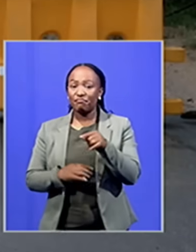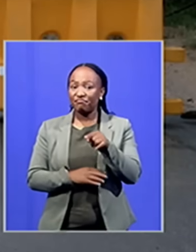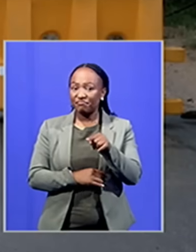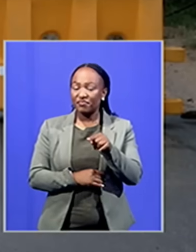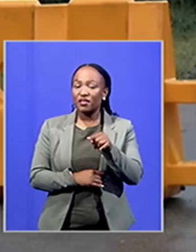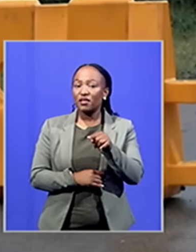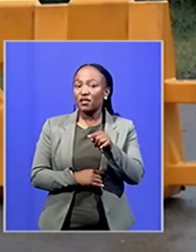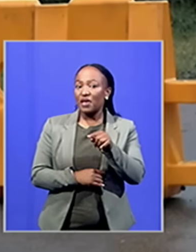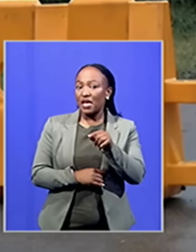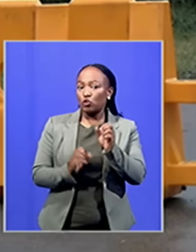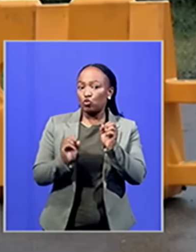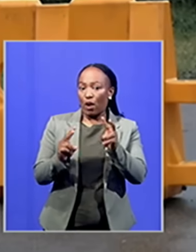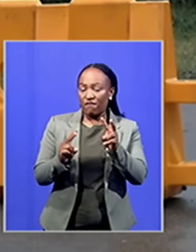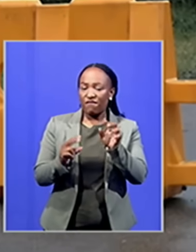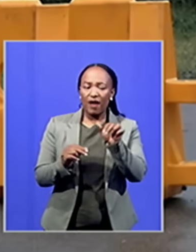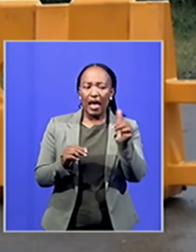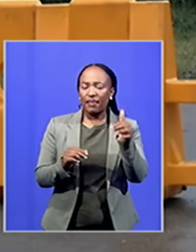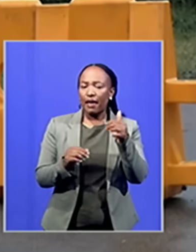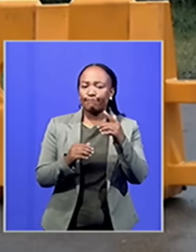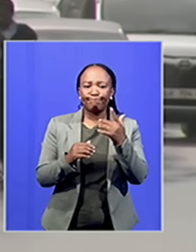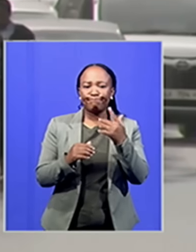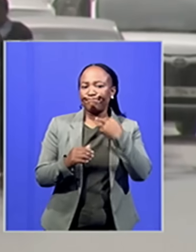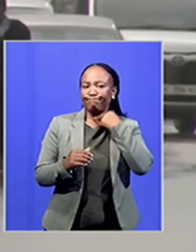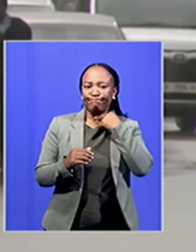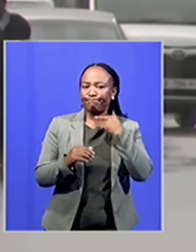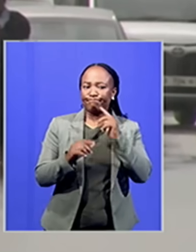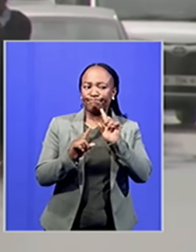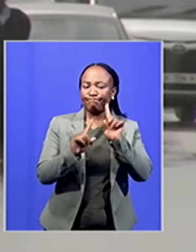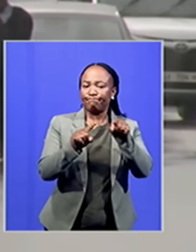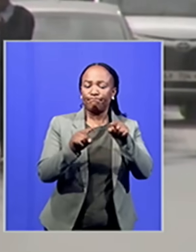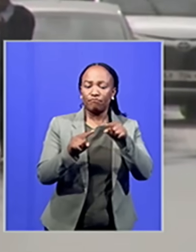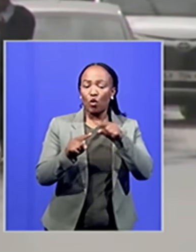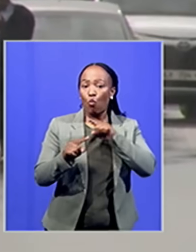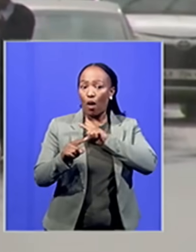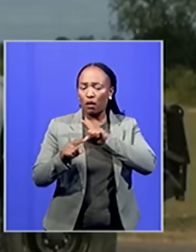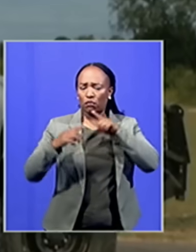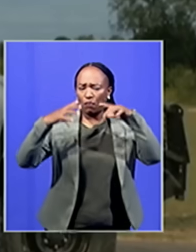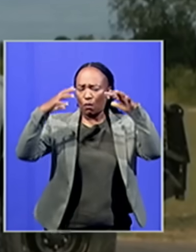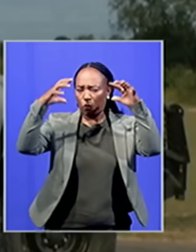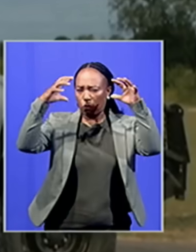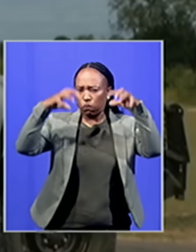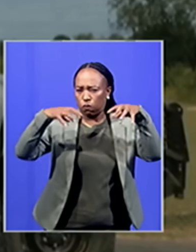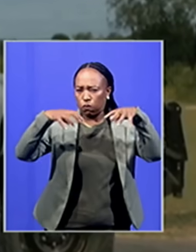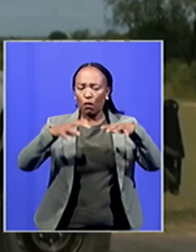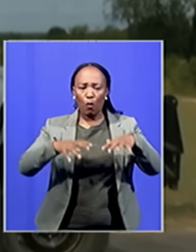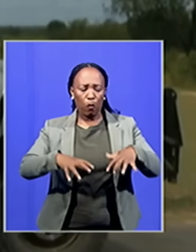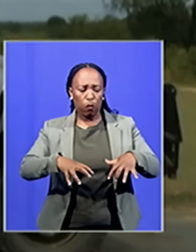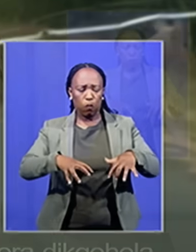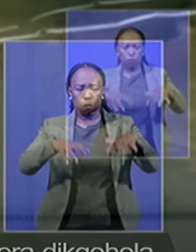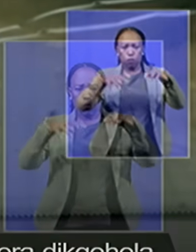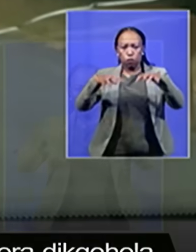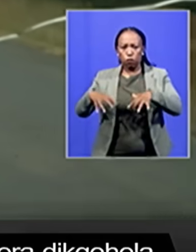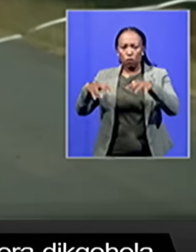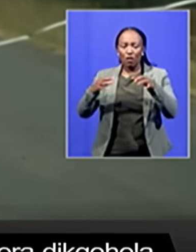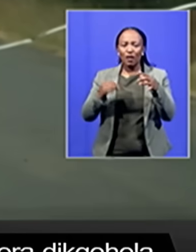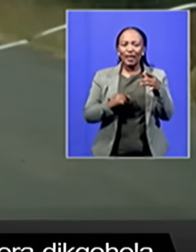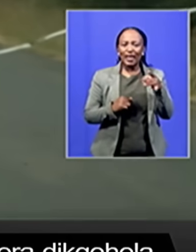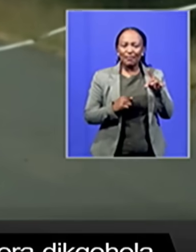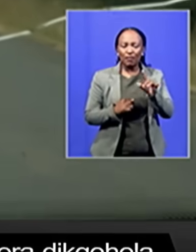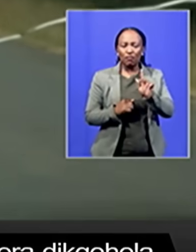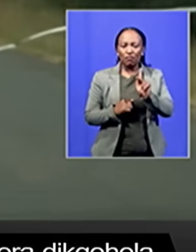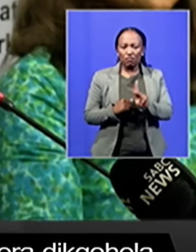ding di sa fihlelehe. Sena se tla ka mora dikgohola tse bakileng tshenyo e kgolo serapeng sa diphoofolo sa Kruger